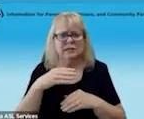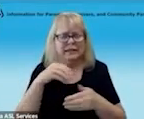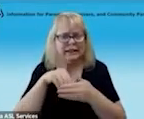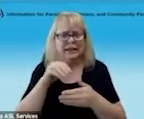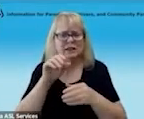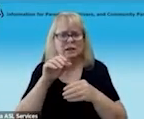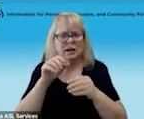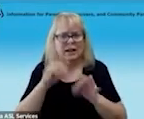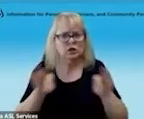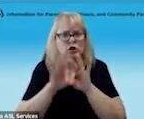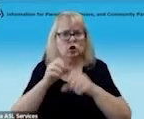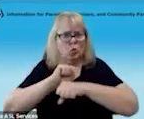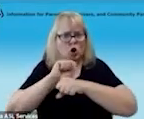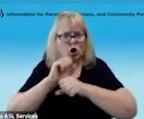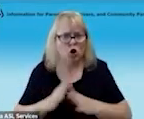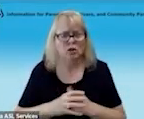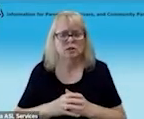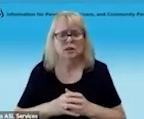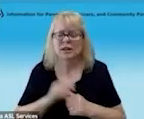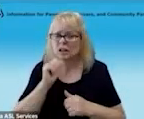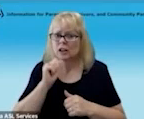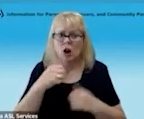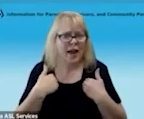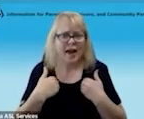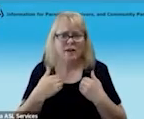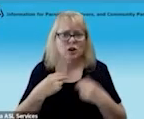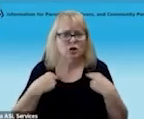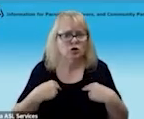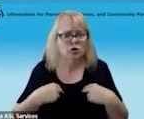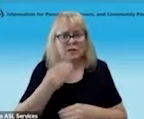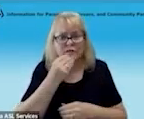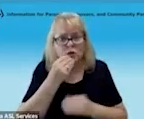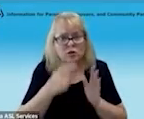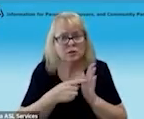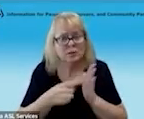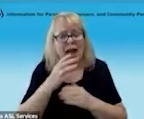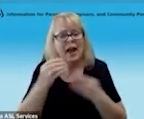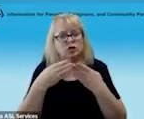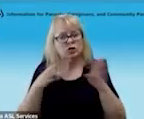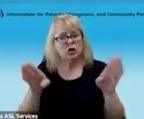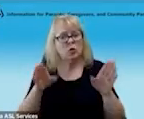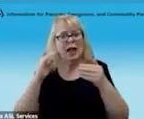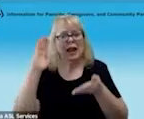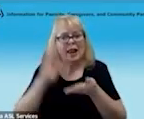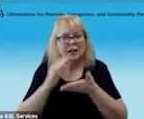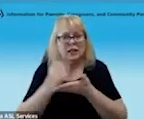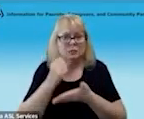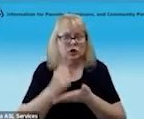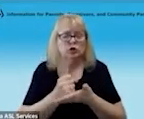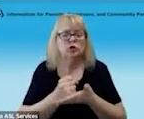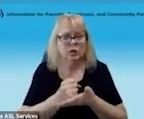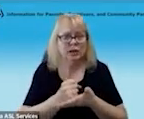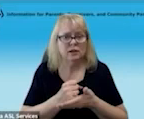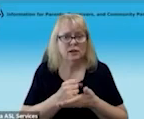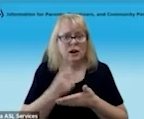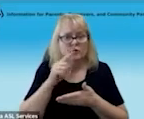quality health care, live in more crowded conditions, are more on the front lines as essential workers,